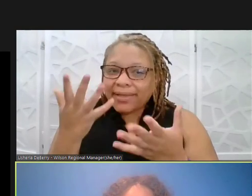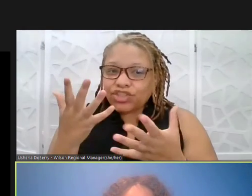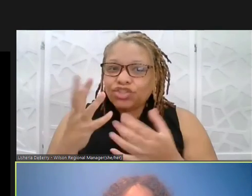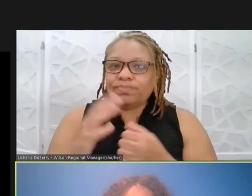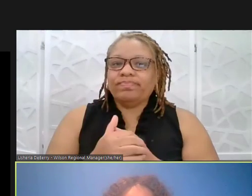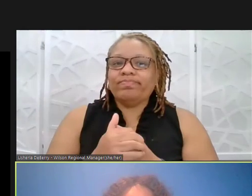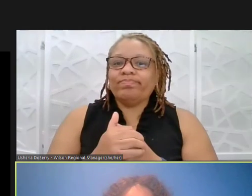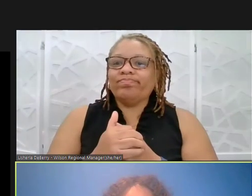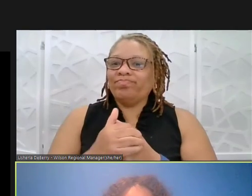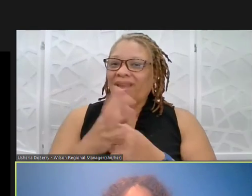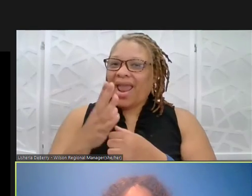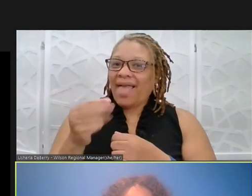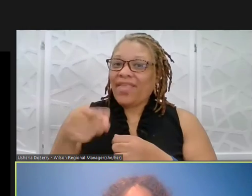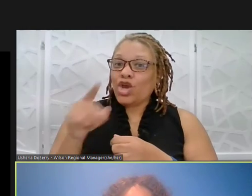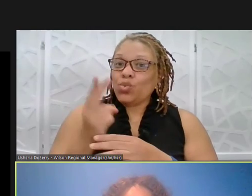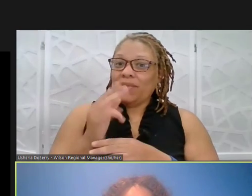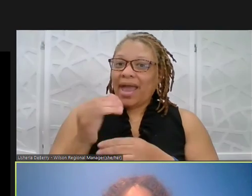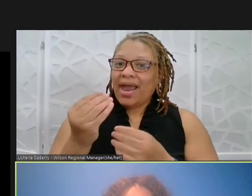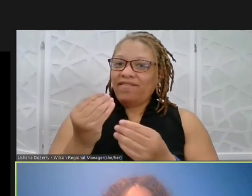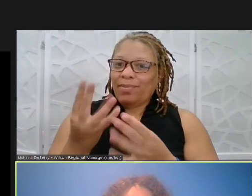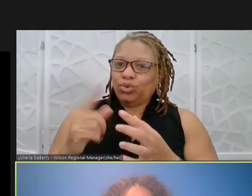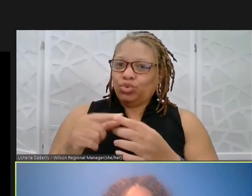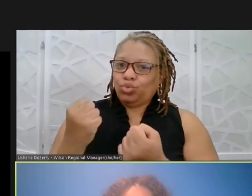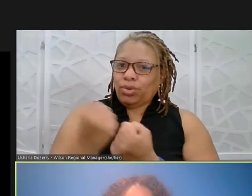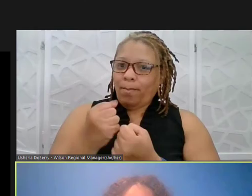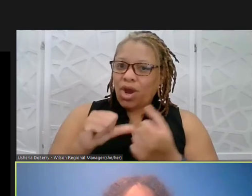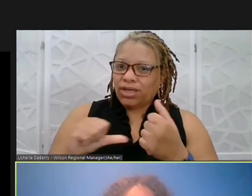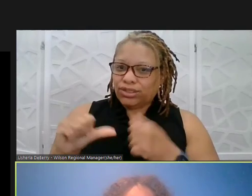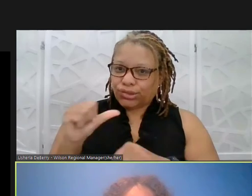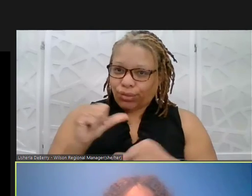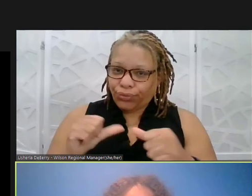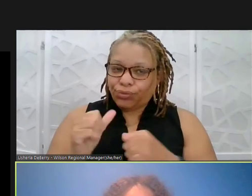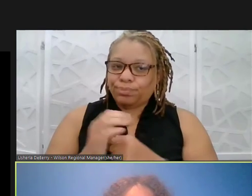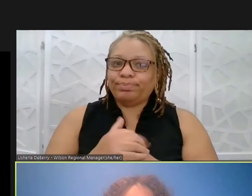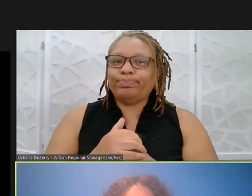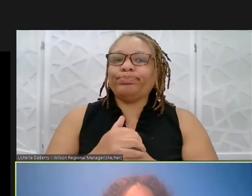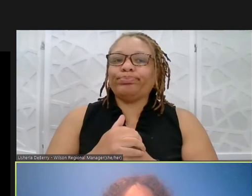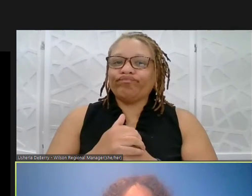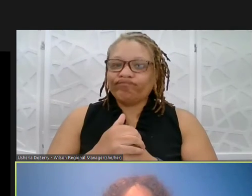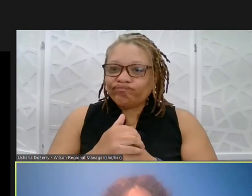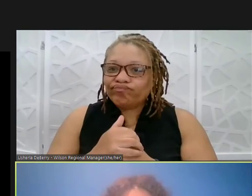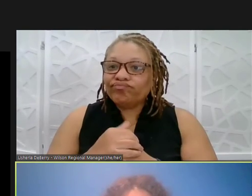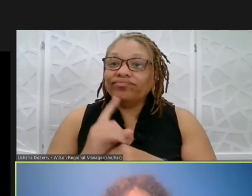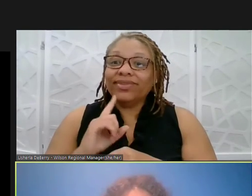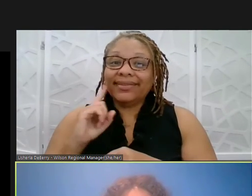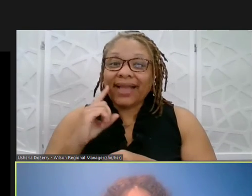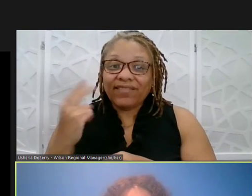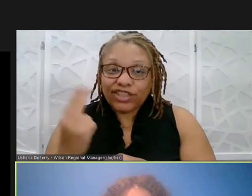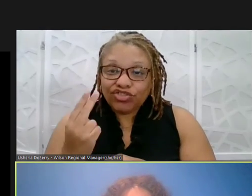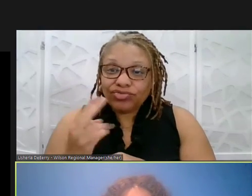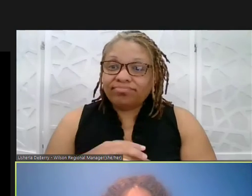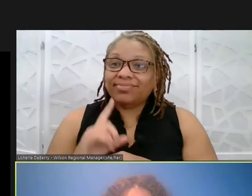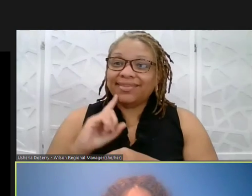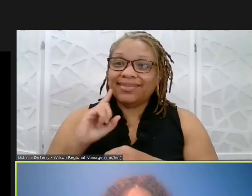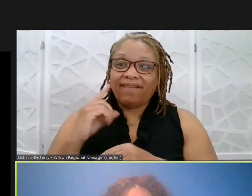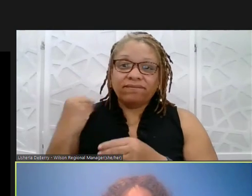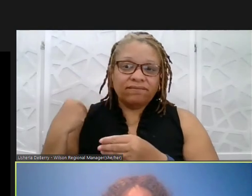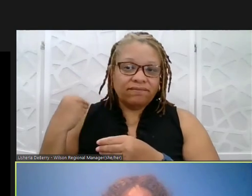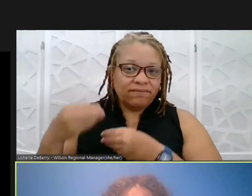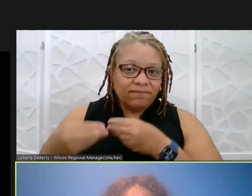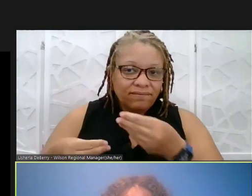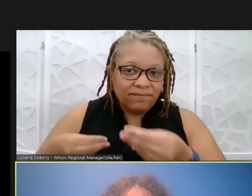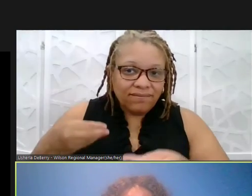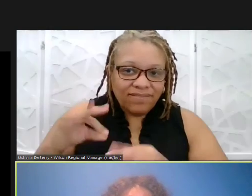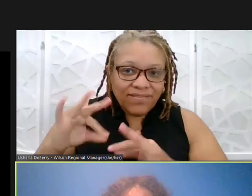they share information. And they use the information to support one another.